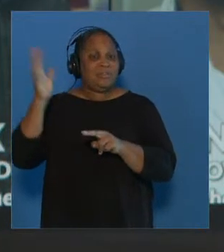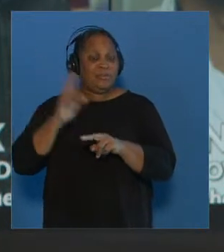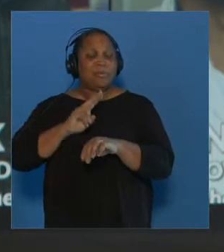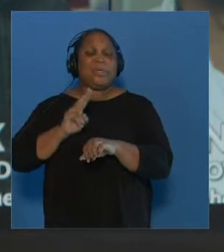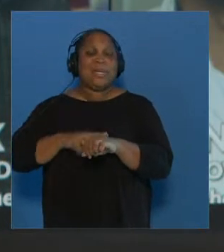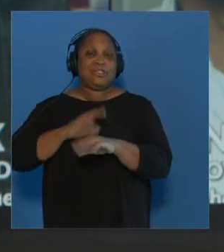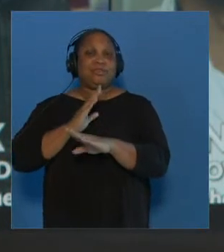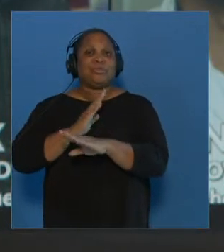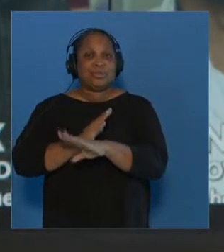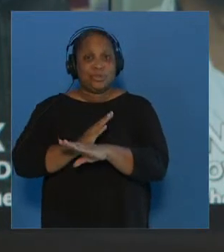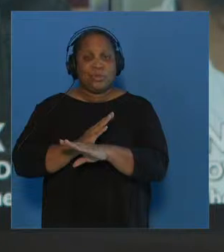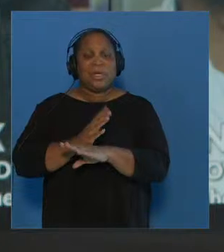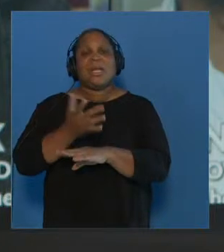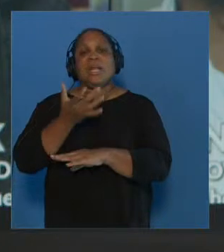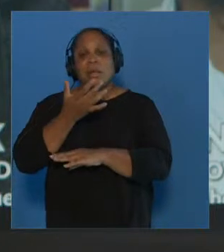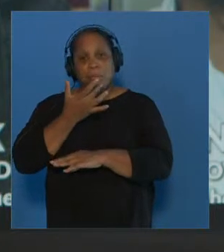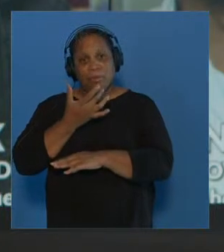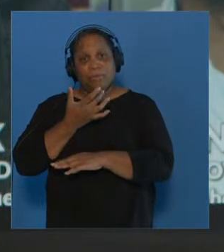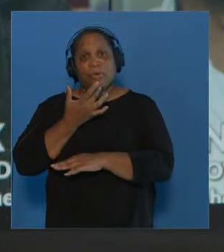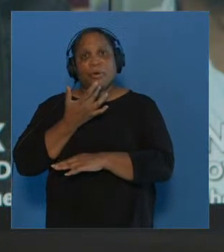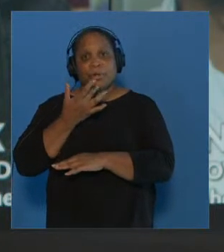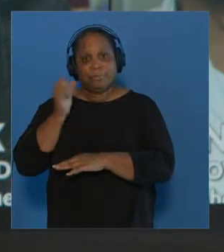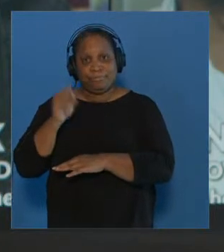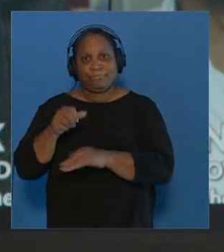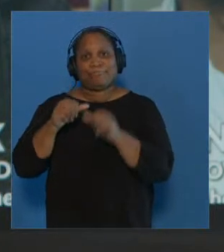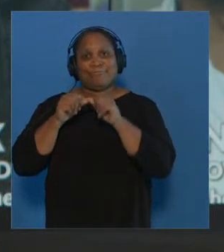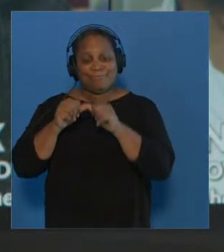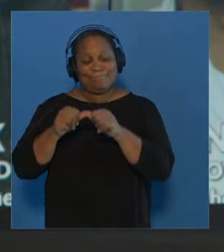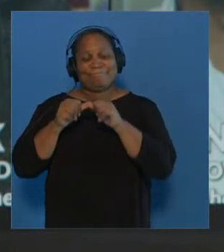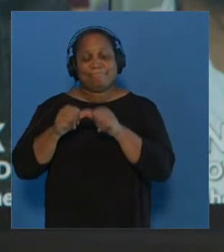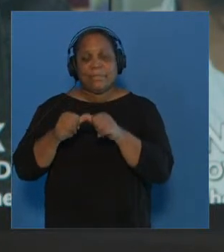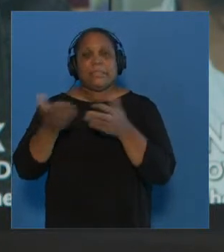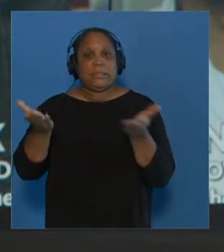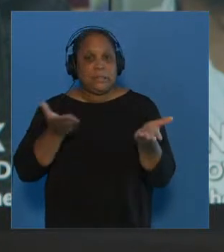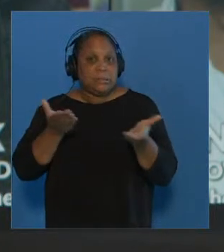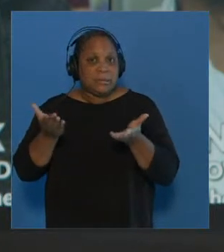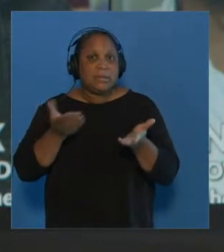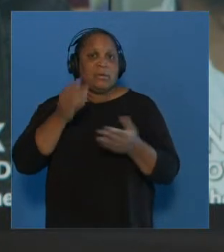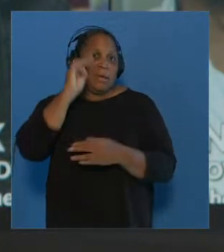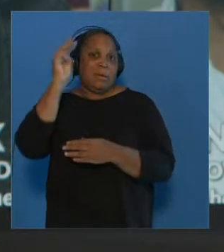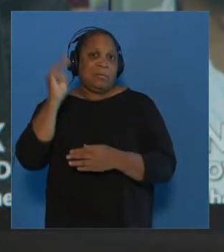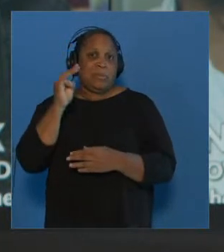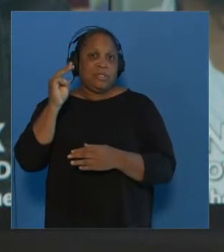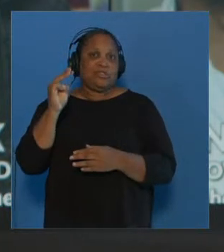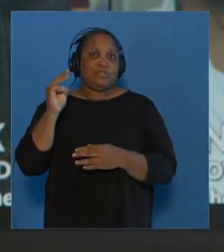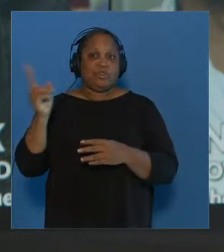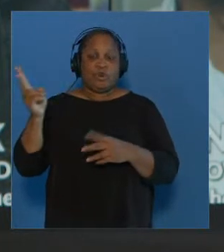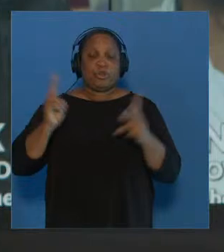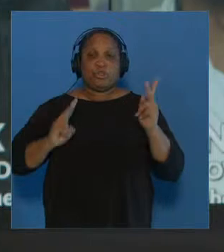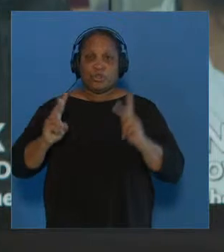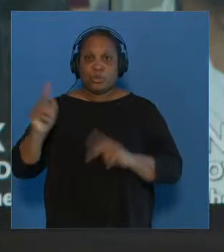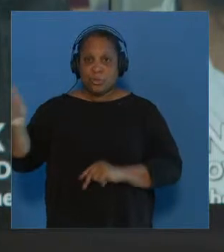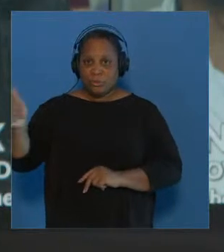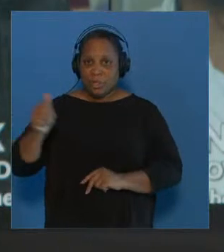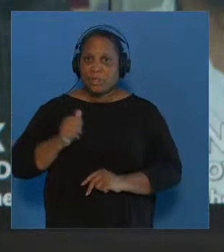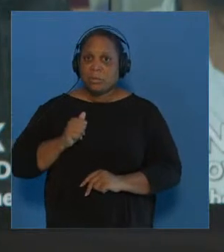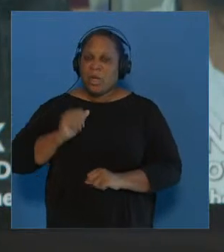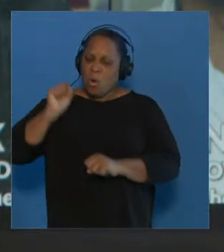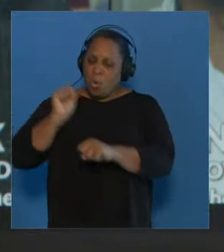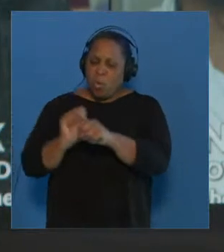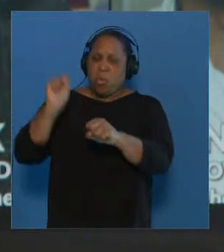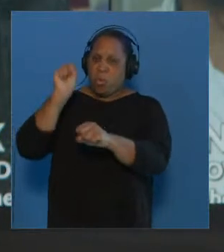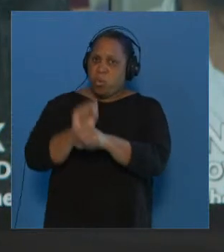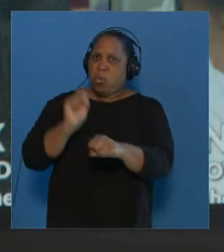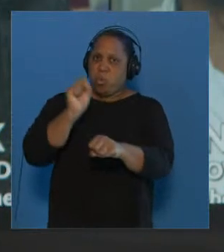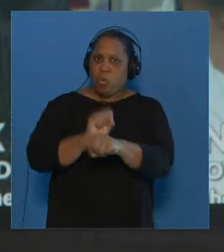Security, and certainly would have preferred to have the continued service of the Minister of Tourism and Transport, who has worked diligently to make sure that we